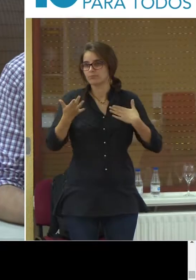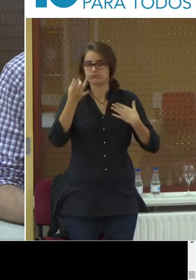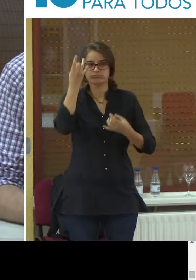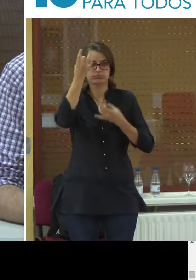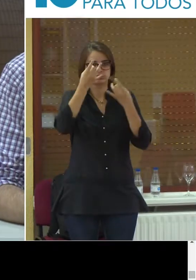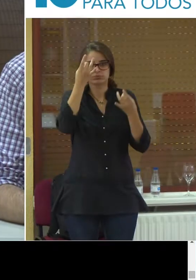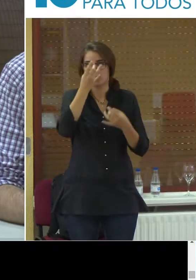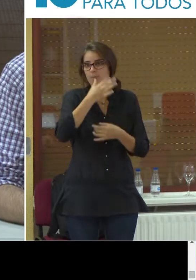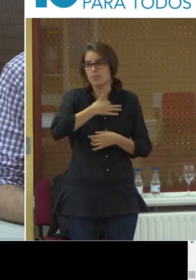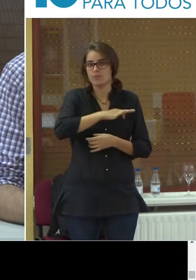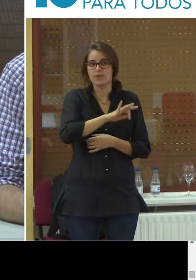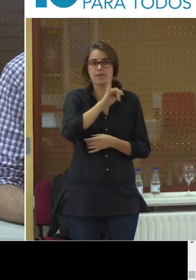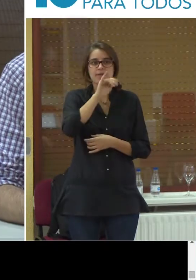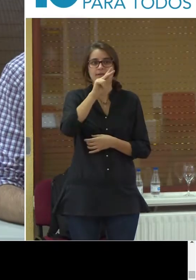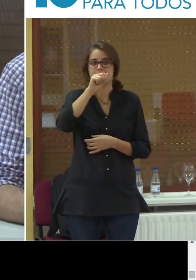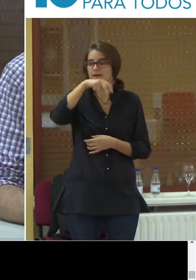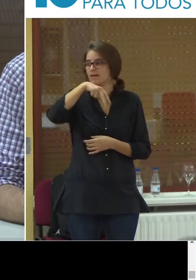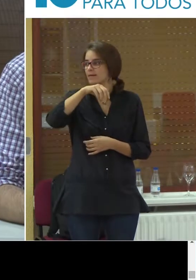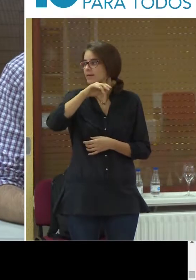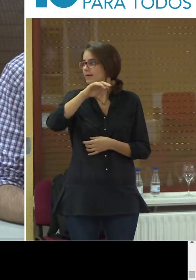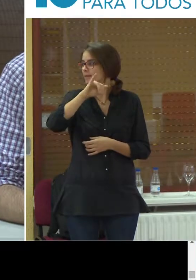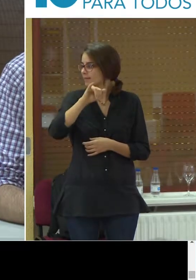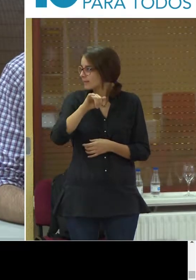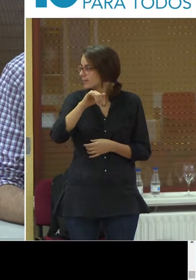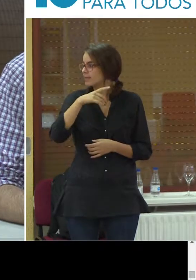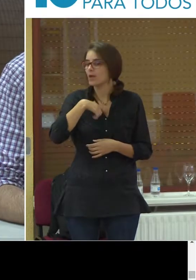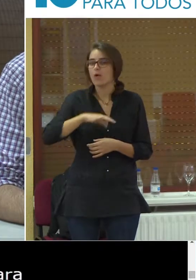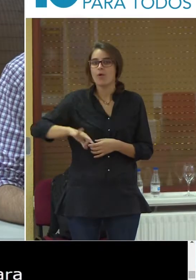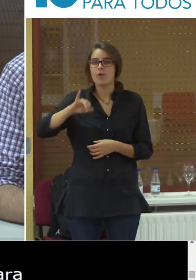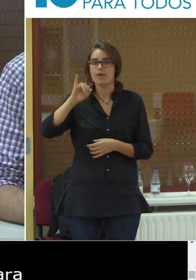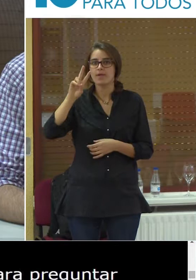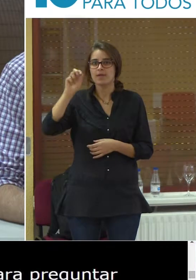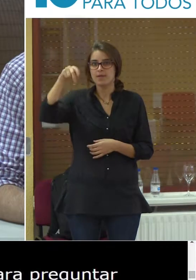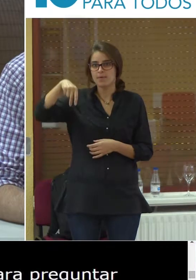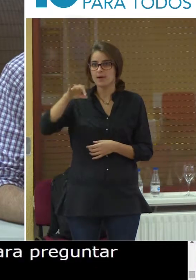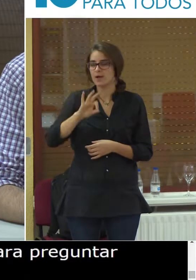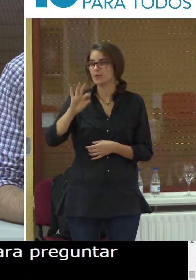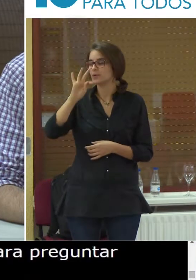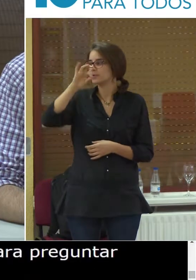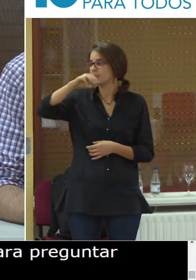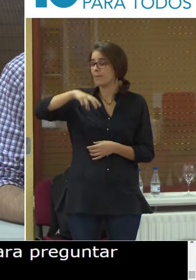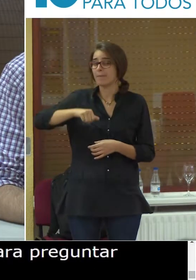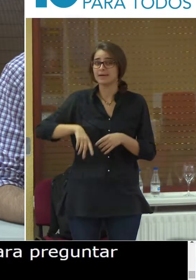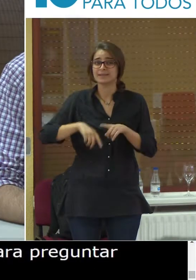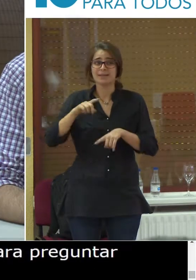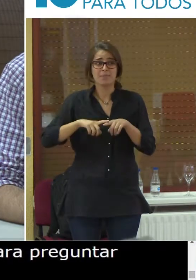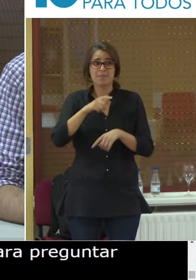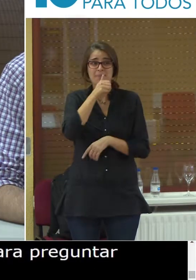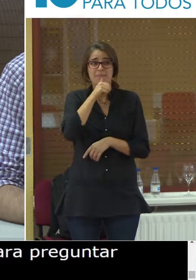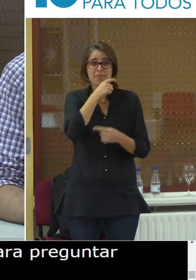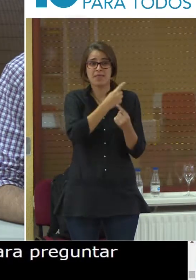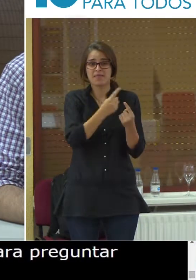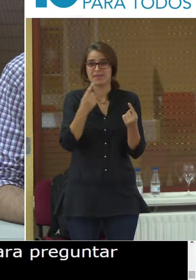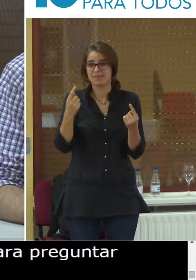minutes left because we're running out of time, but please, if you do have any questions, do not hesitate to ask them.